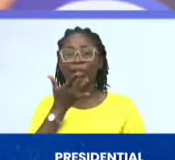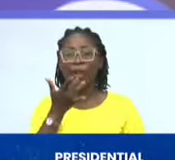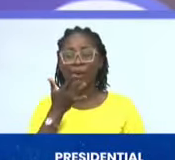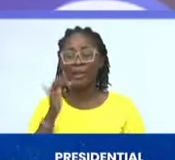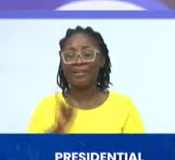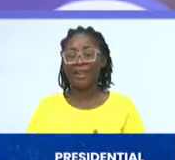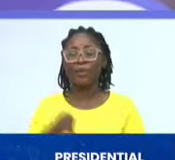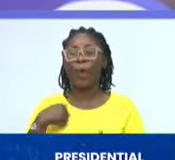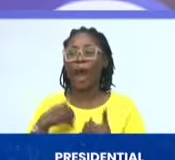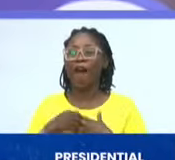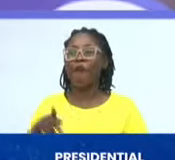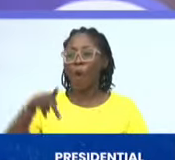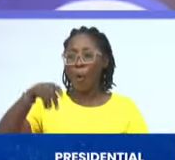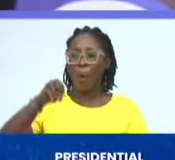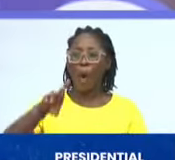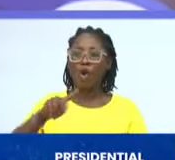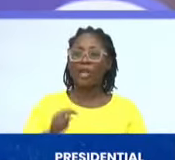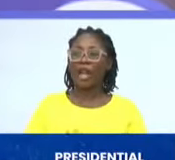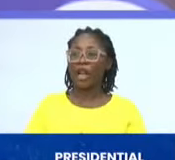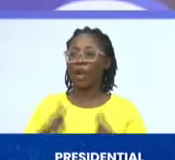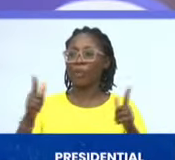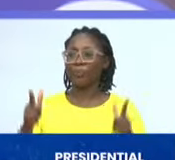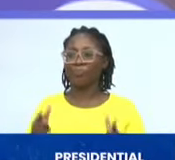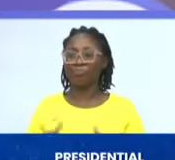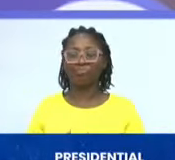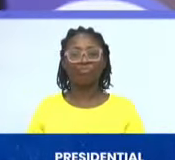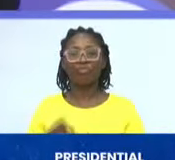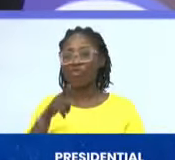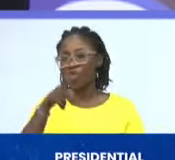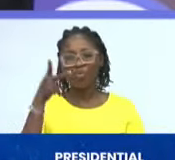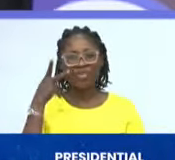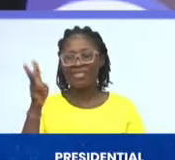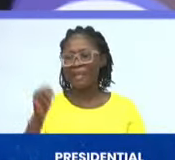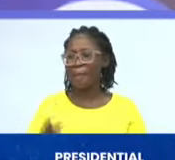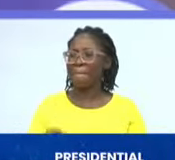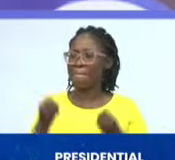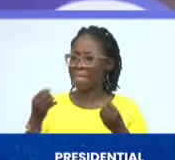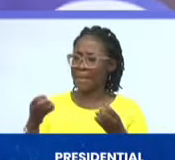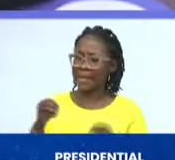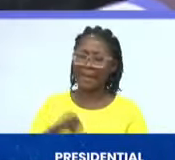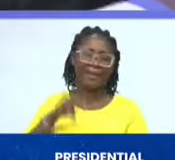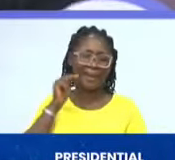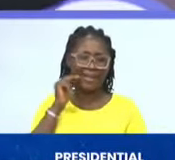all over the place. All these oceans you see are ports. What is happening to